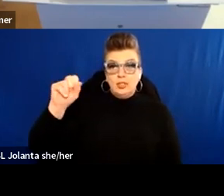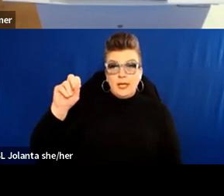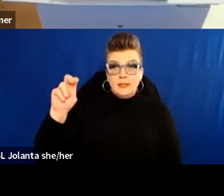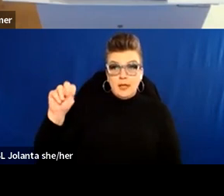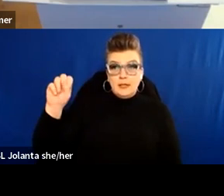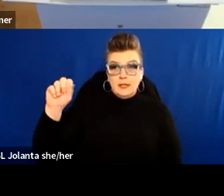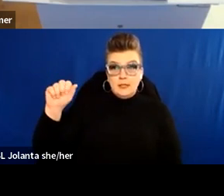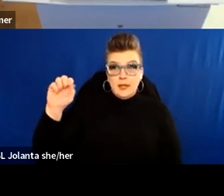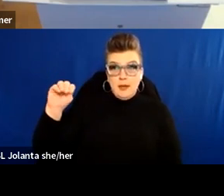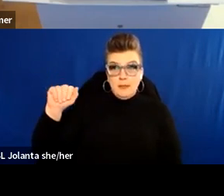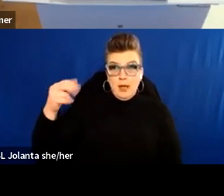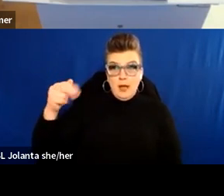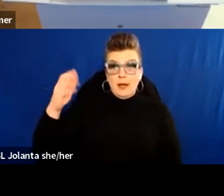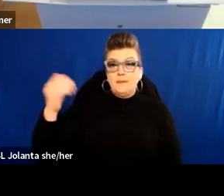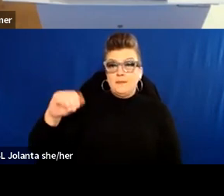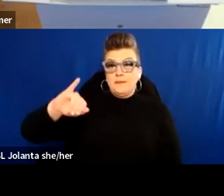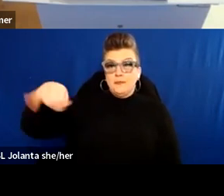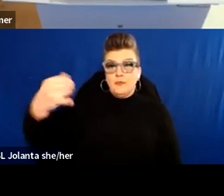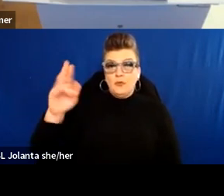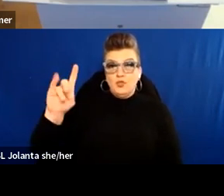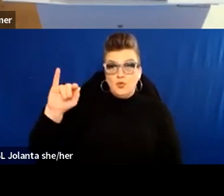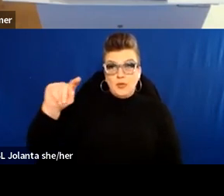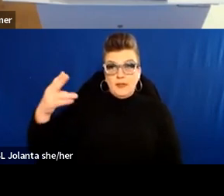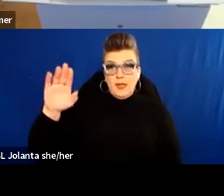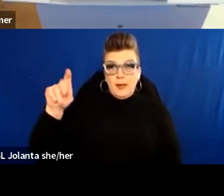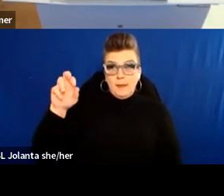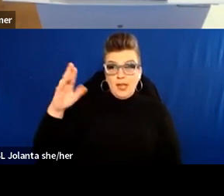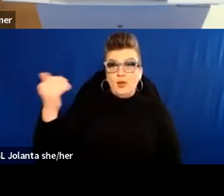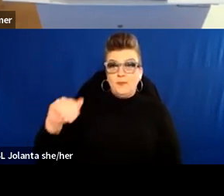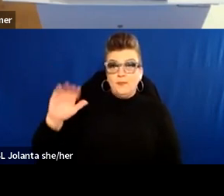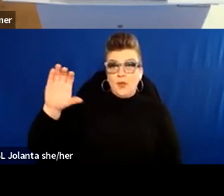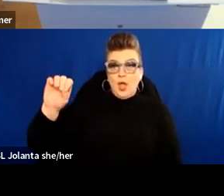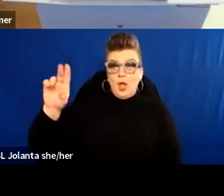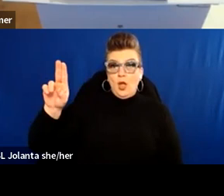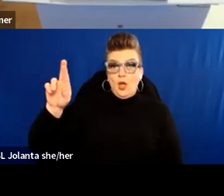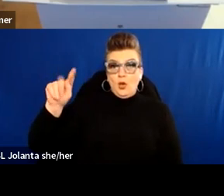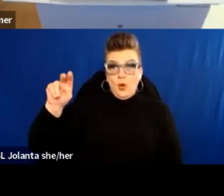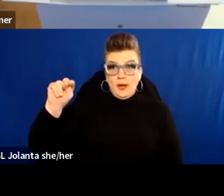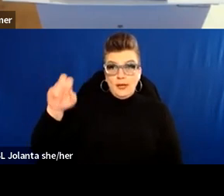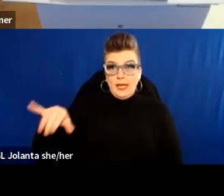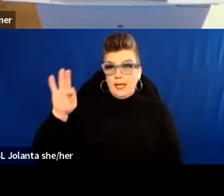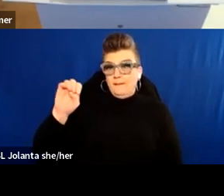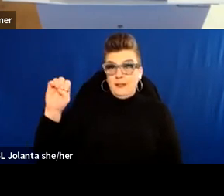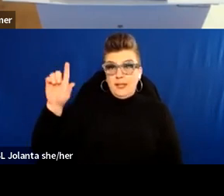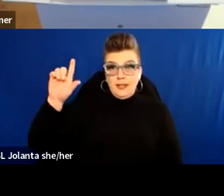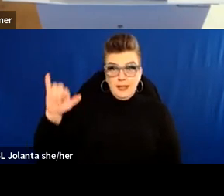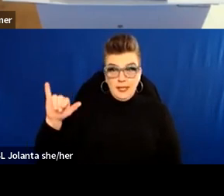carp and julia kohler if you could please raise your hands and zoom erin